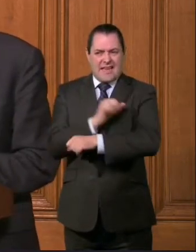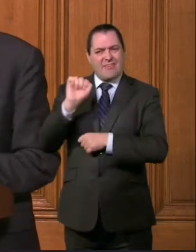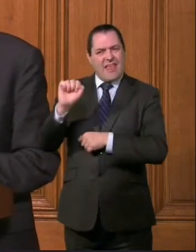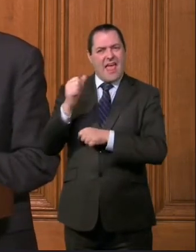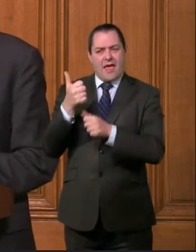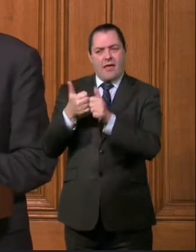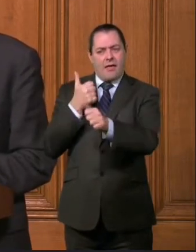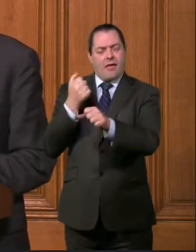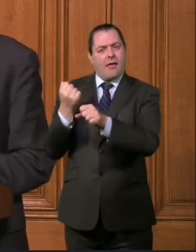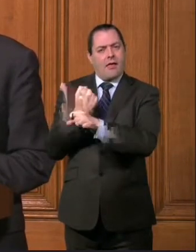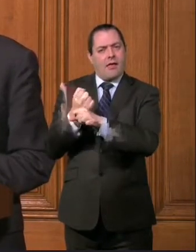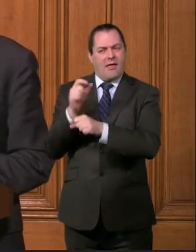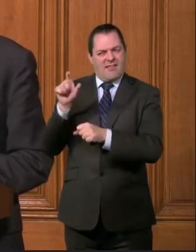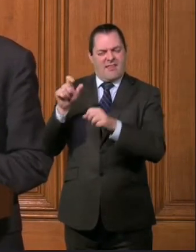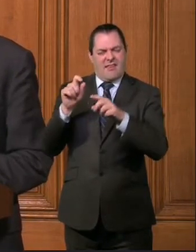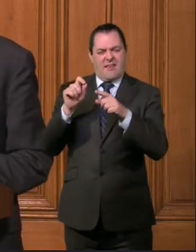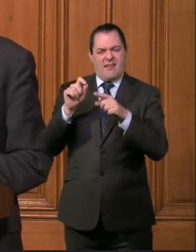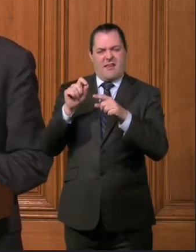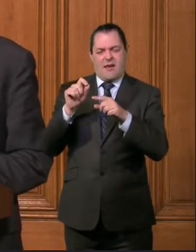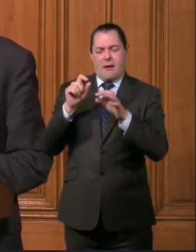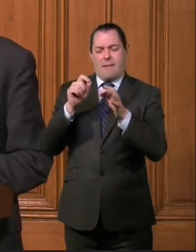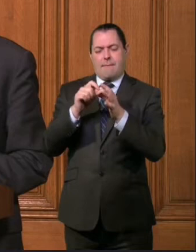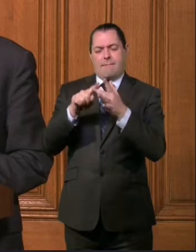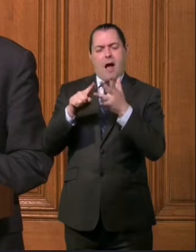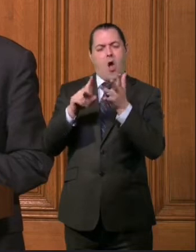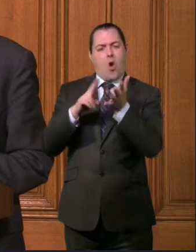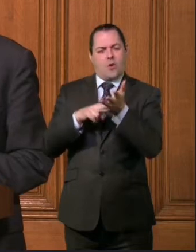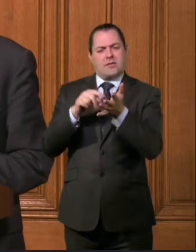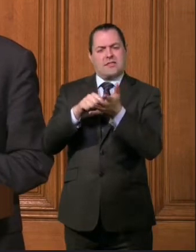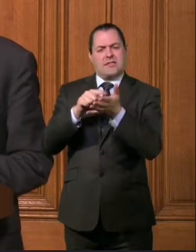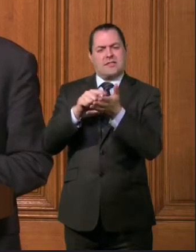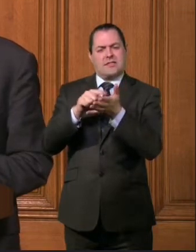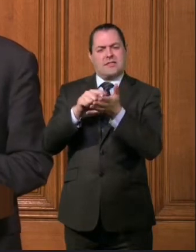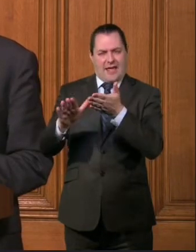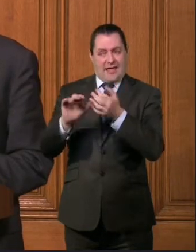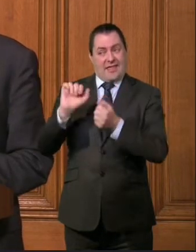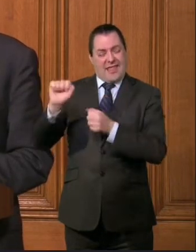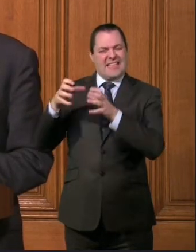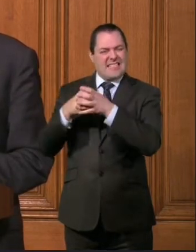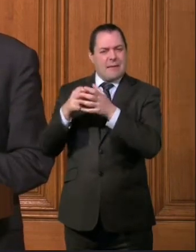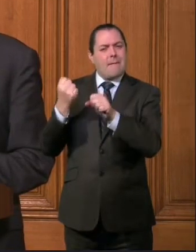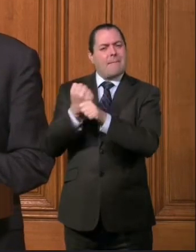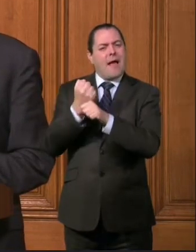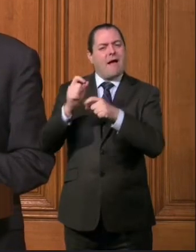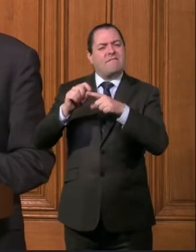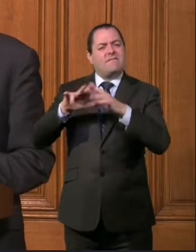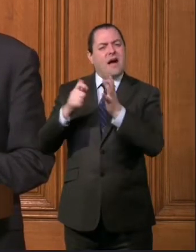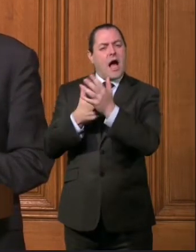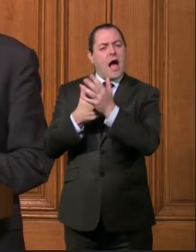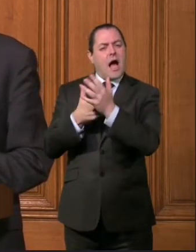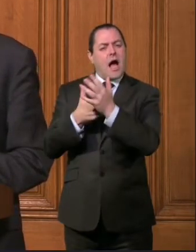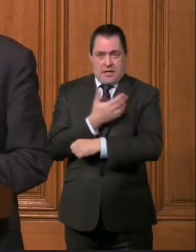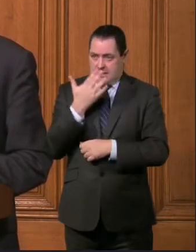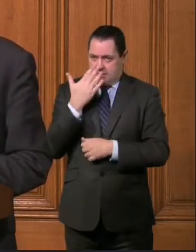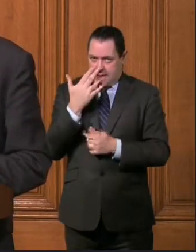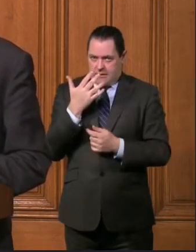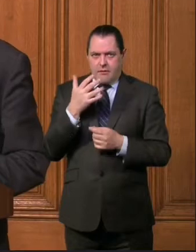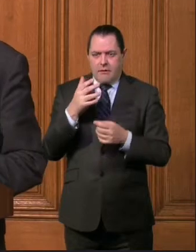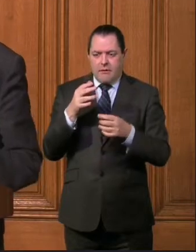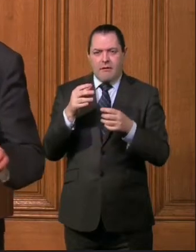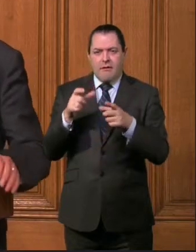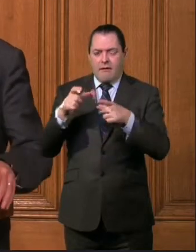BioNTech team actually, did studies showing that there was very good neutralisation of the variant virus